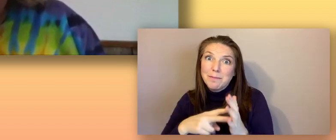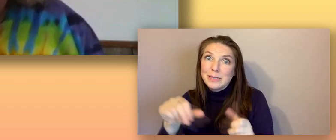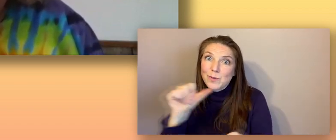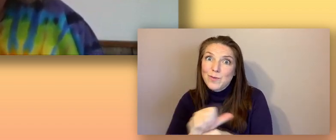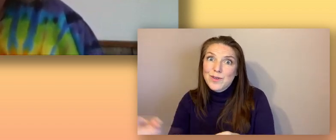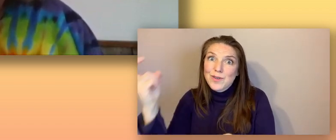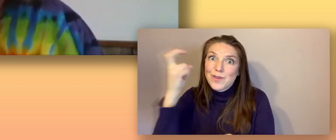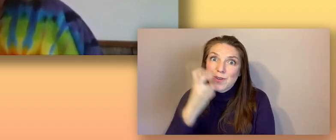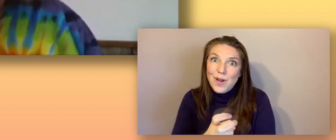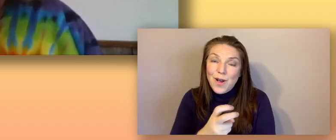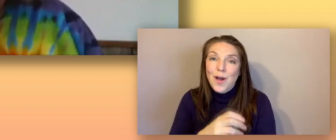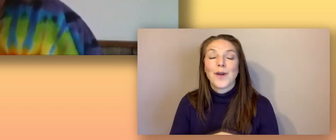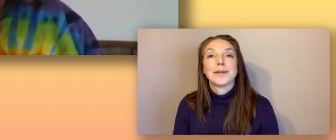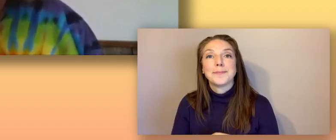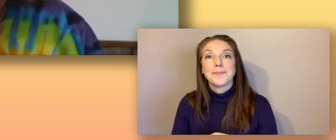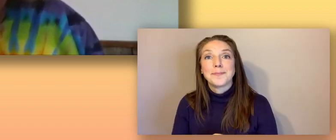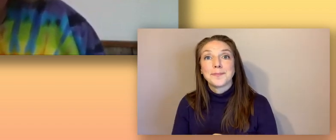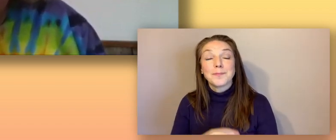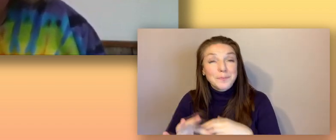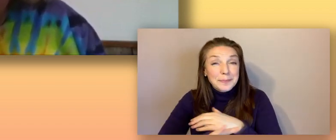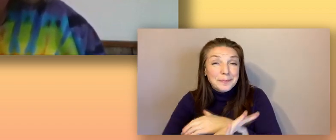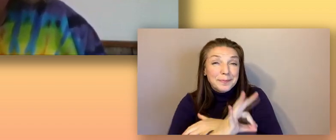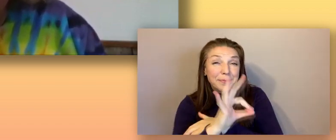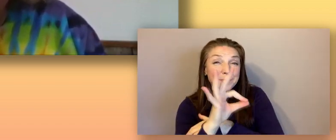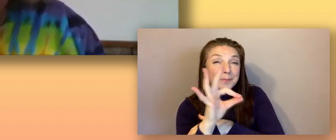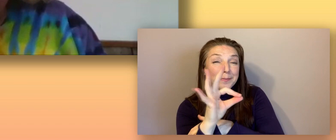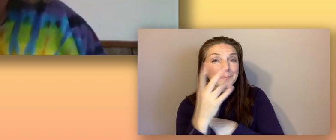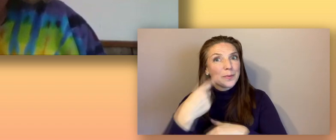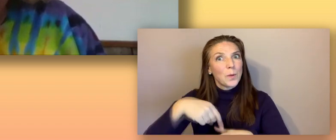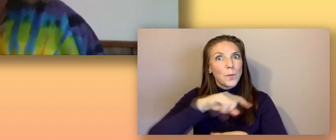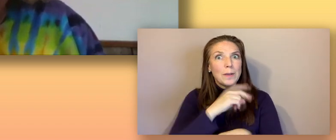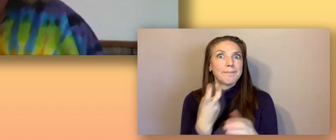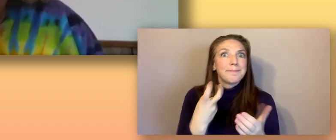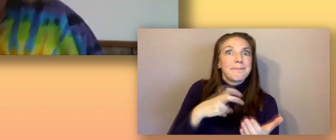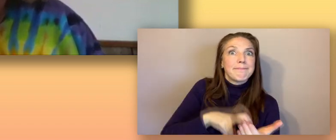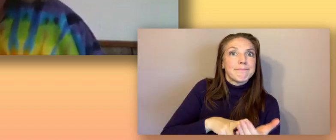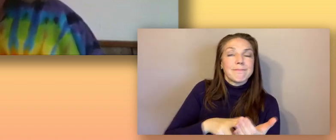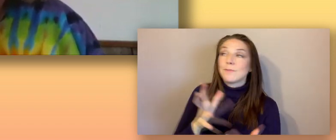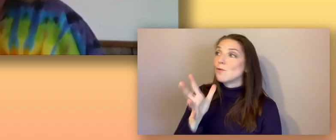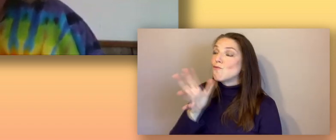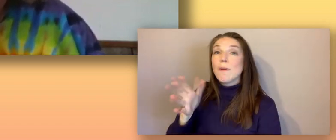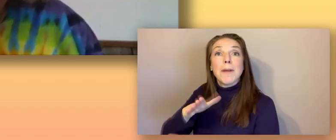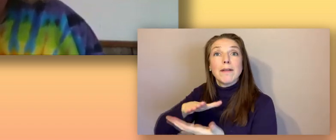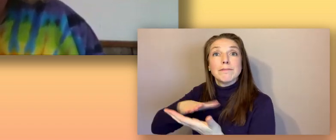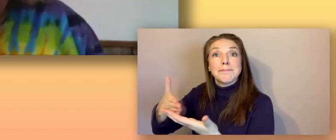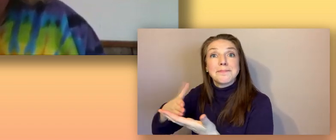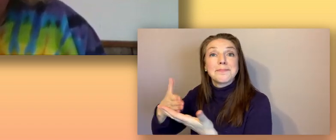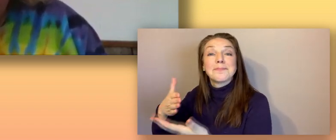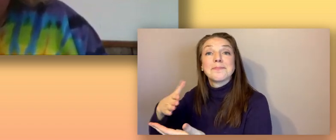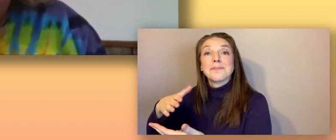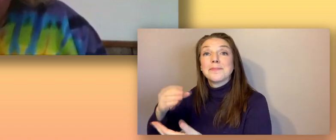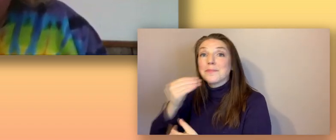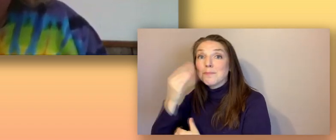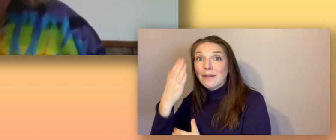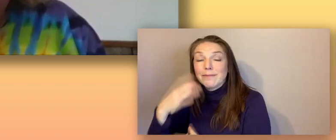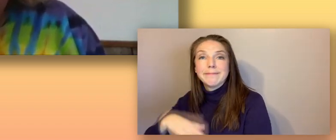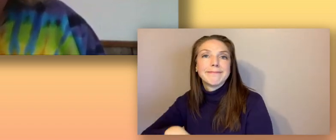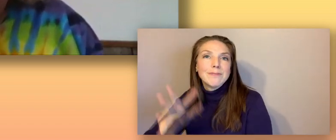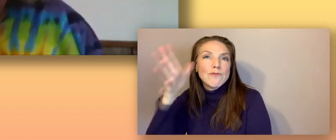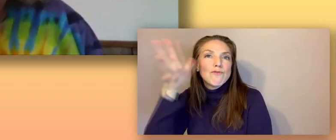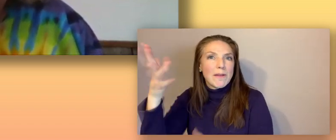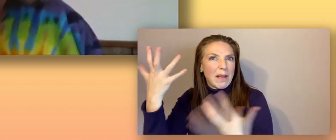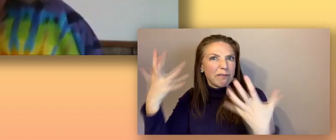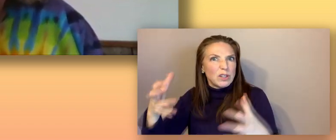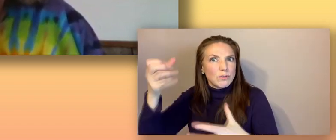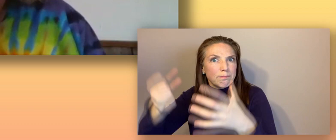early when the rest of us would be getting up and Grandma would be downstairs getting breakfast on the table. Grandpa was already milking the cows.